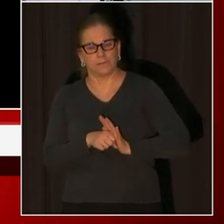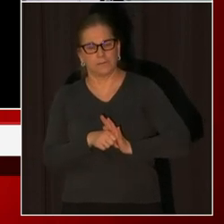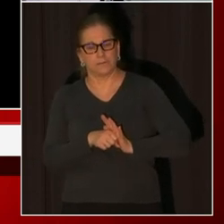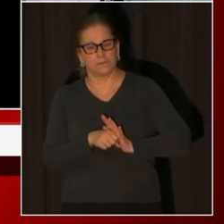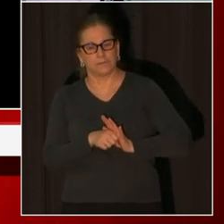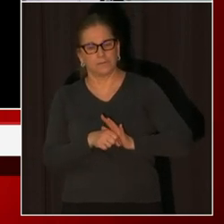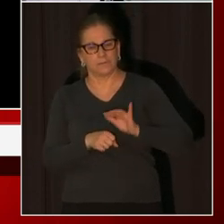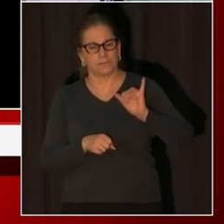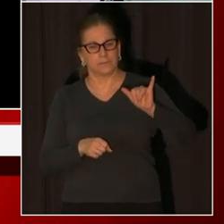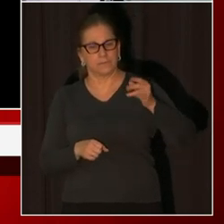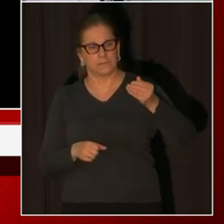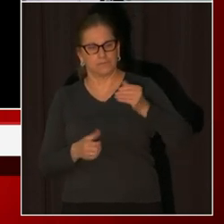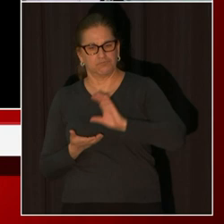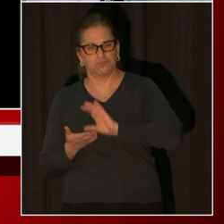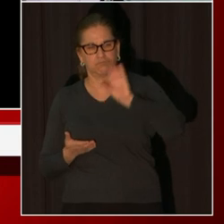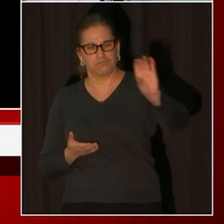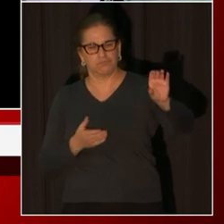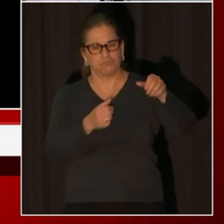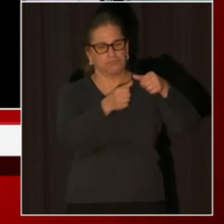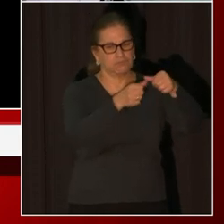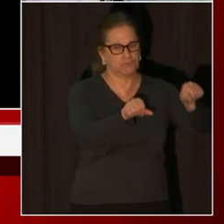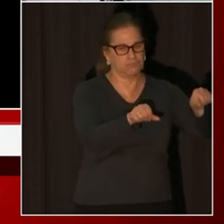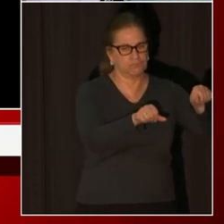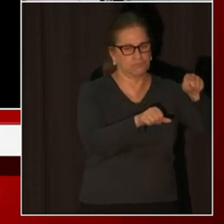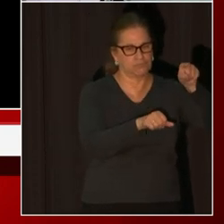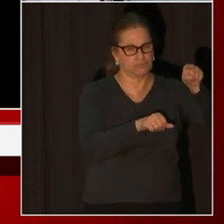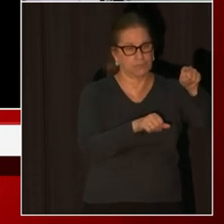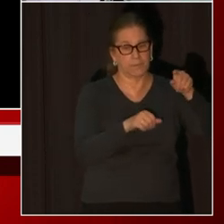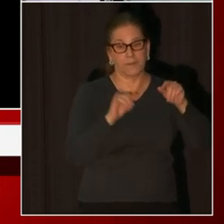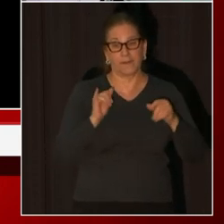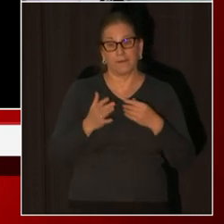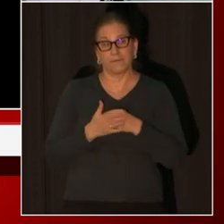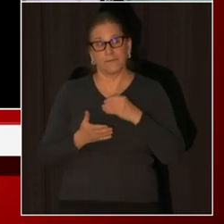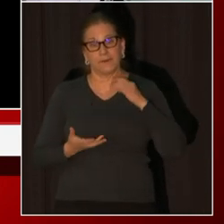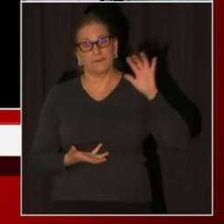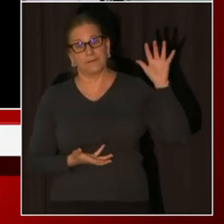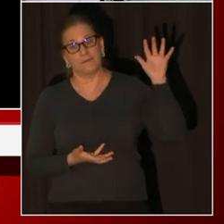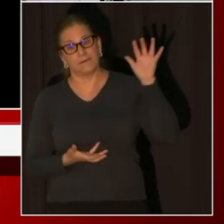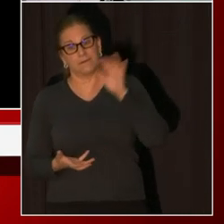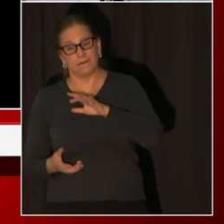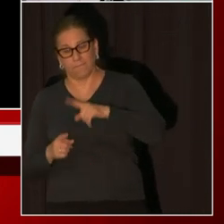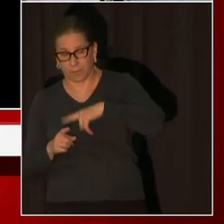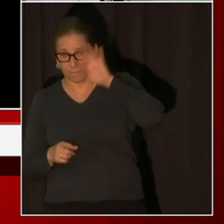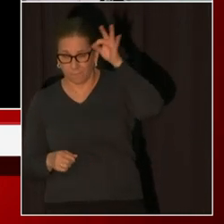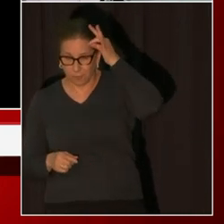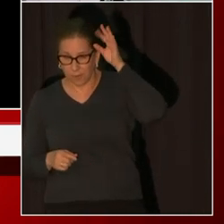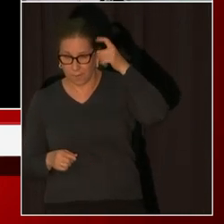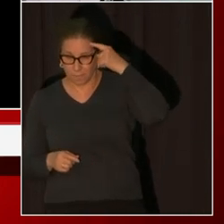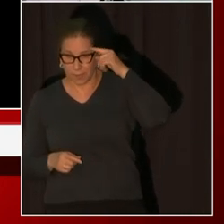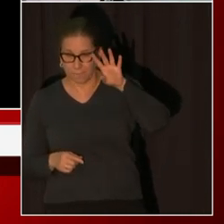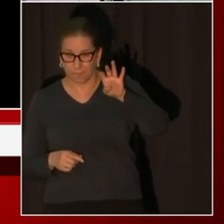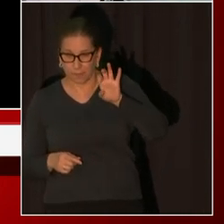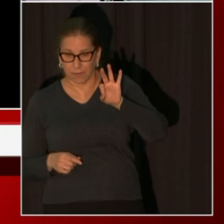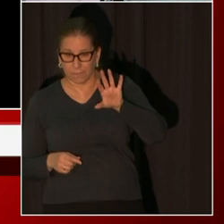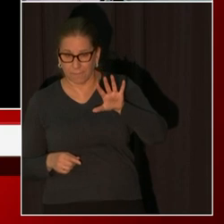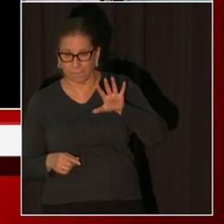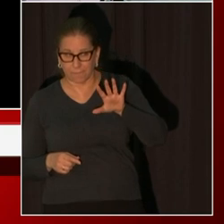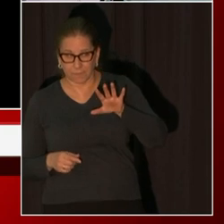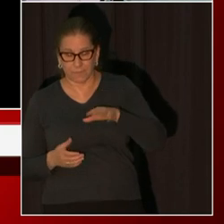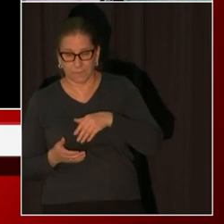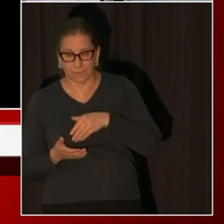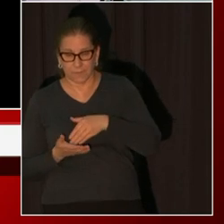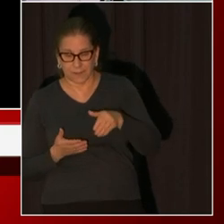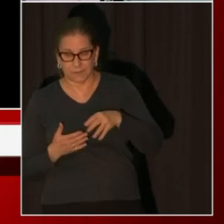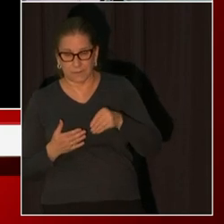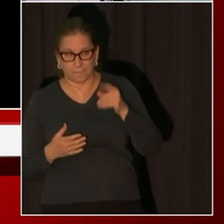due from the federal government. We have received $495 million from the Coronavirus Relief Fund, and we need